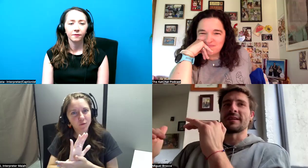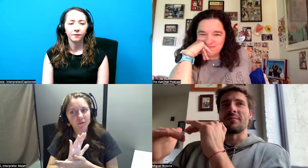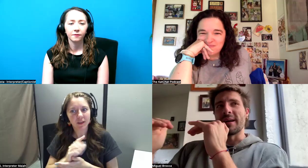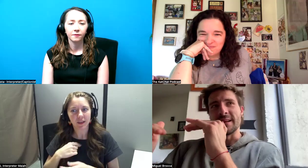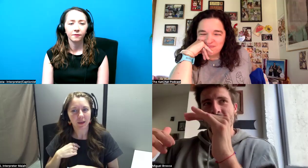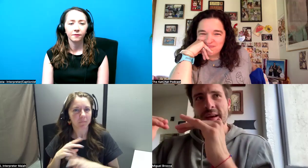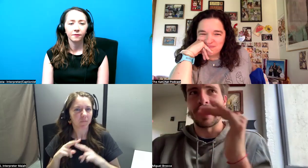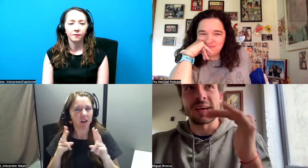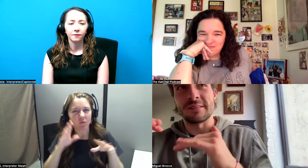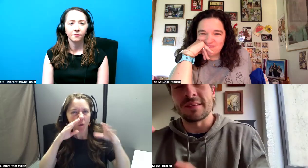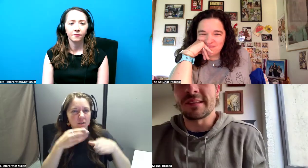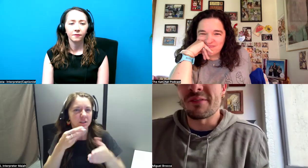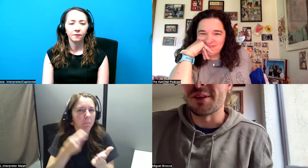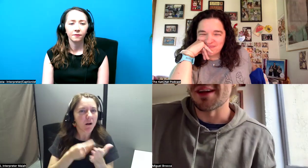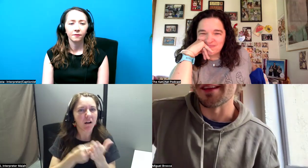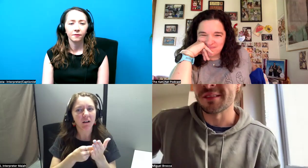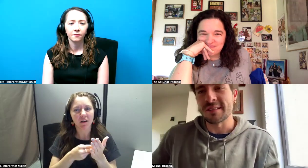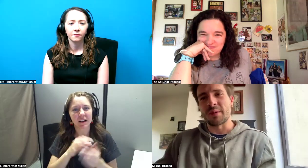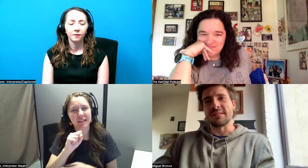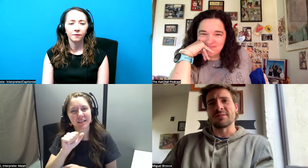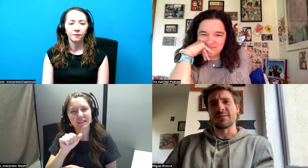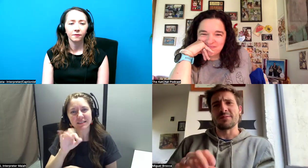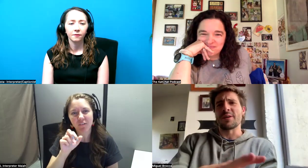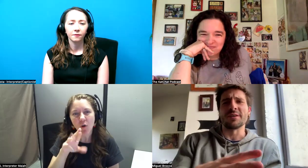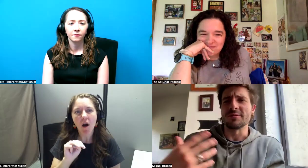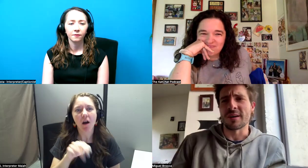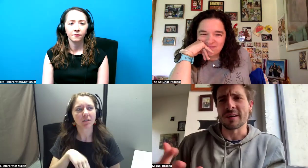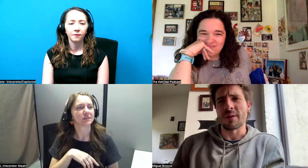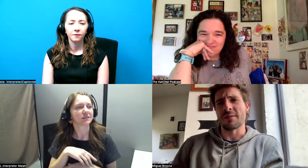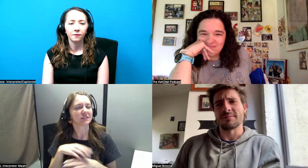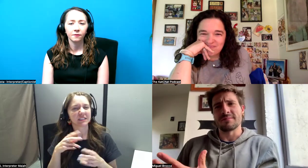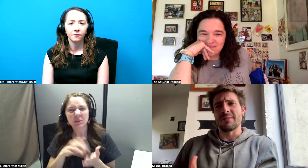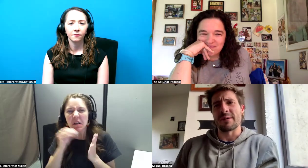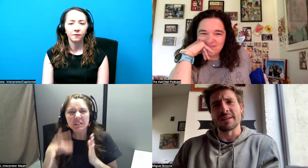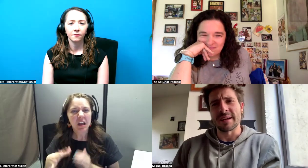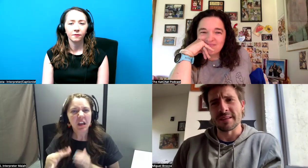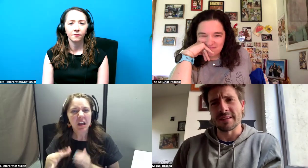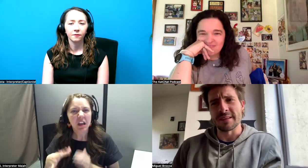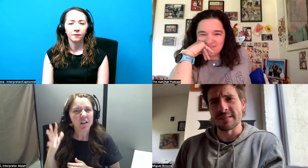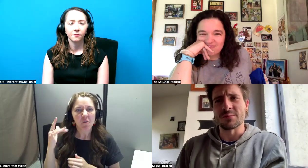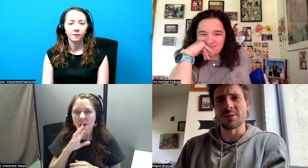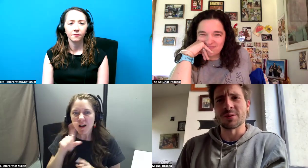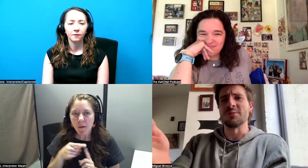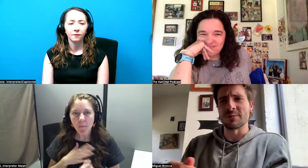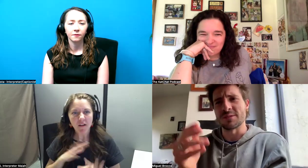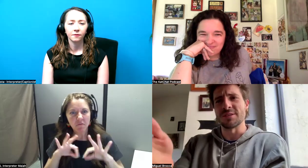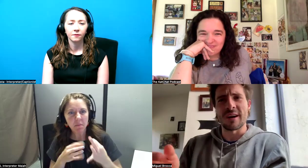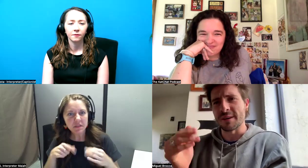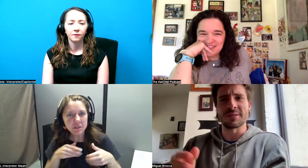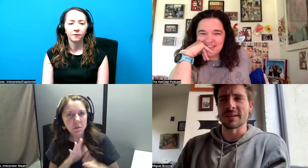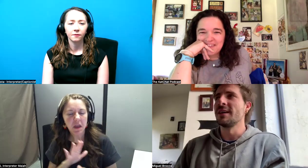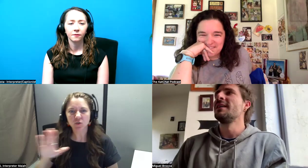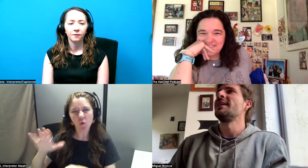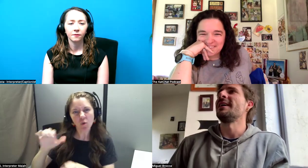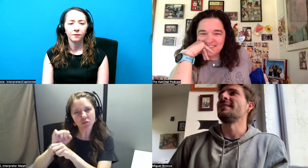this, like the money and the saffron, and this is expensive. And why are you talking about my family like this, and what are you doing? What's your job and